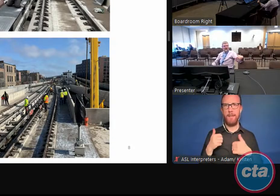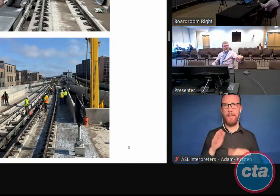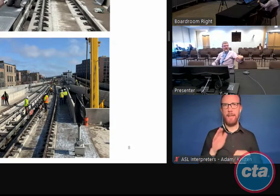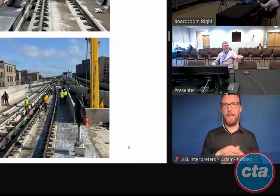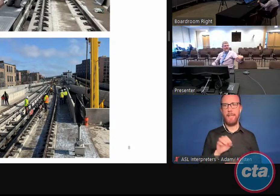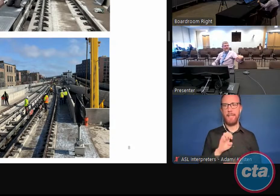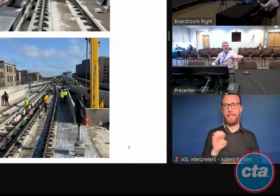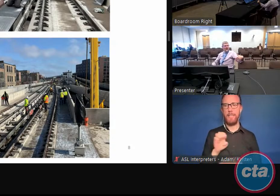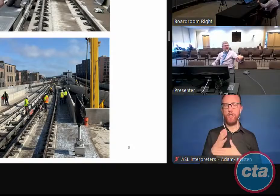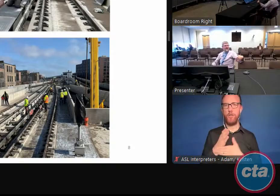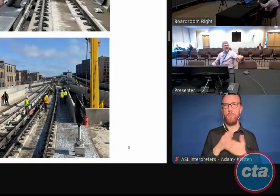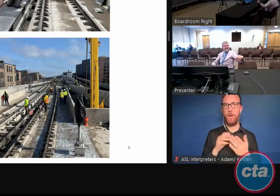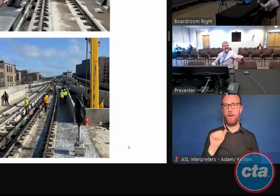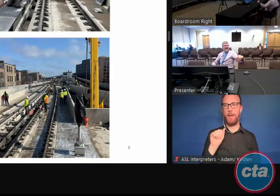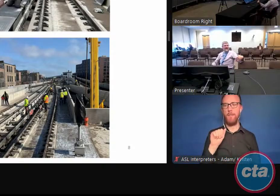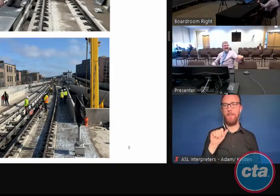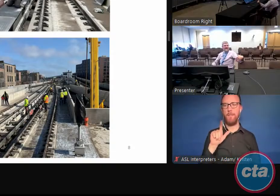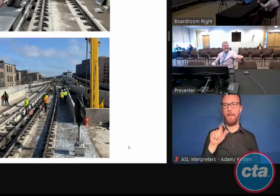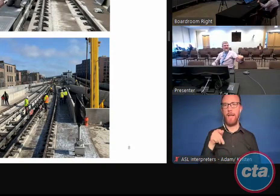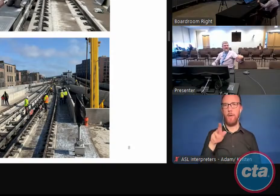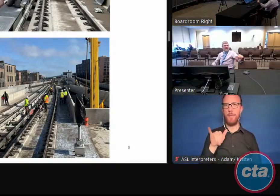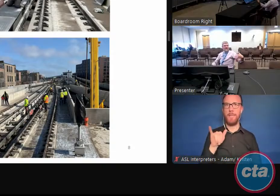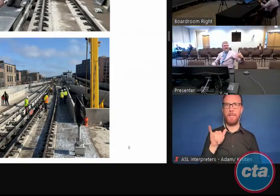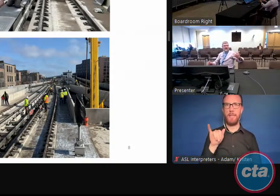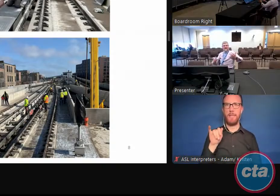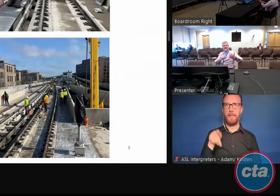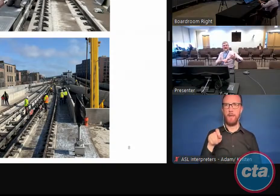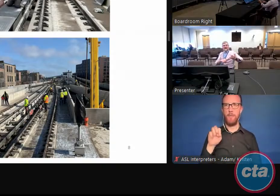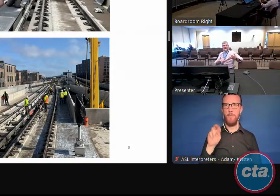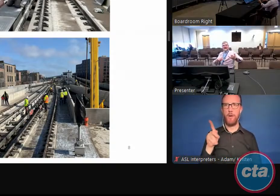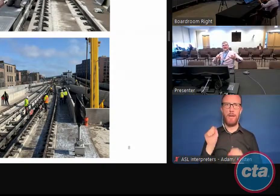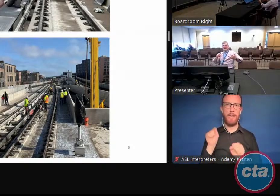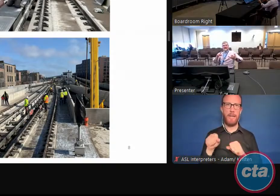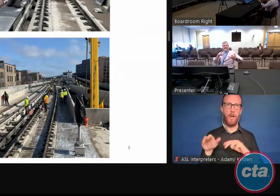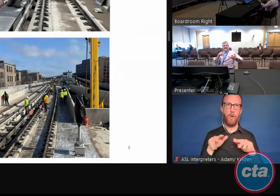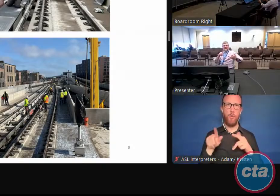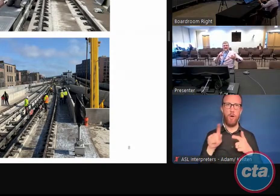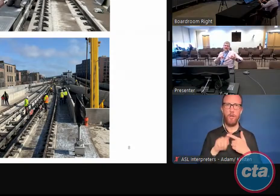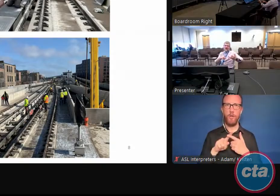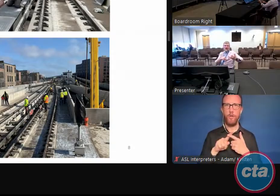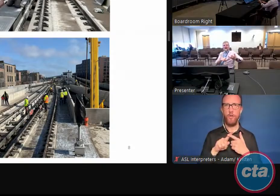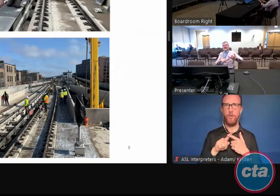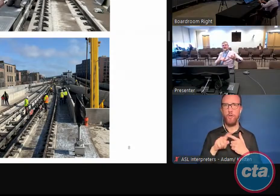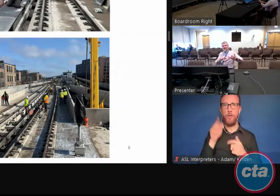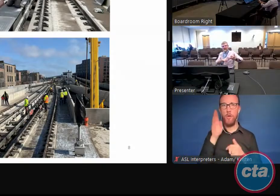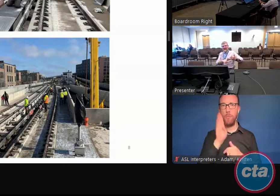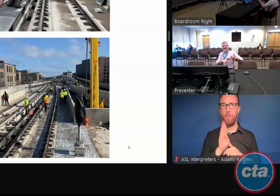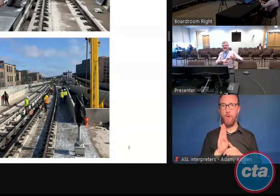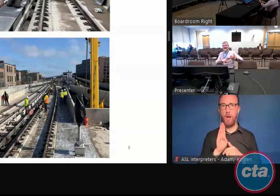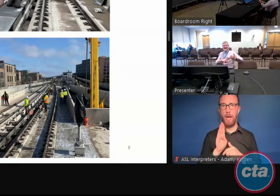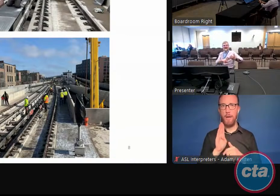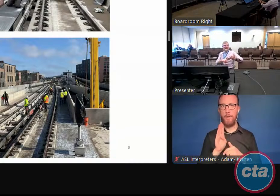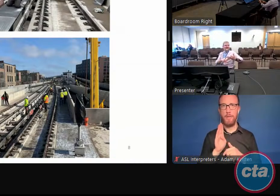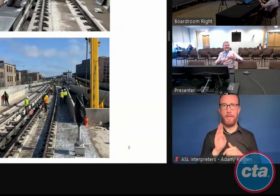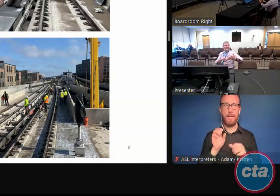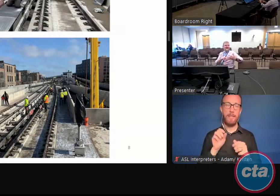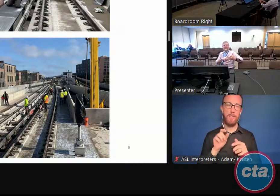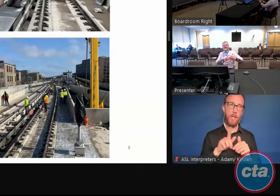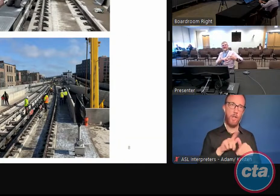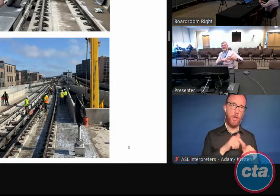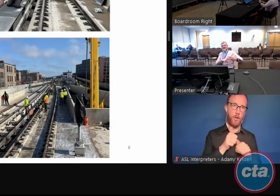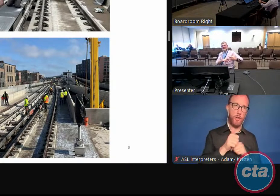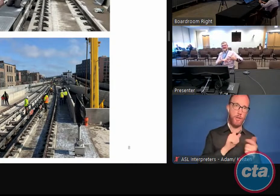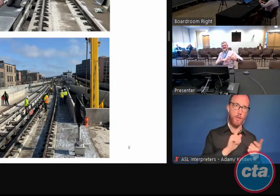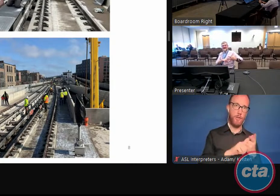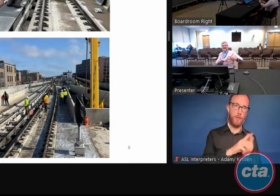of Albany Park, and I can walk to the Brown Line. I can walk to the longer walk to the Blue Line. I've got 5